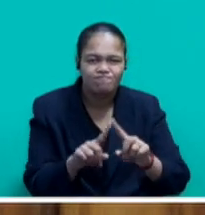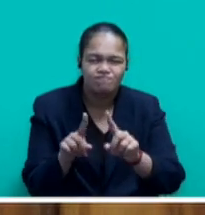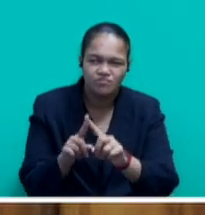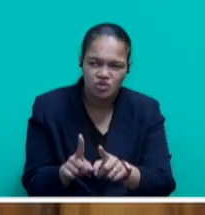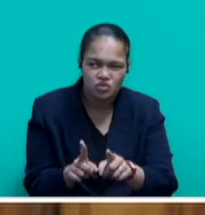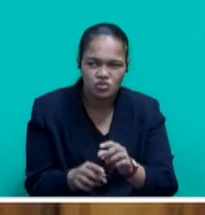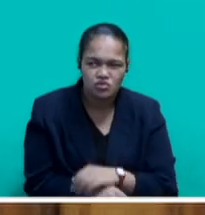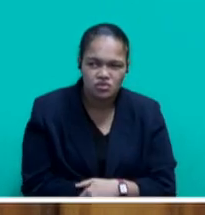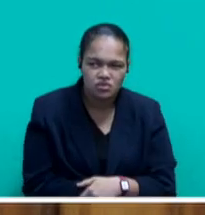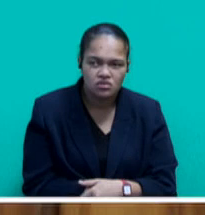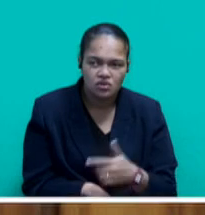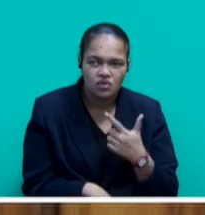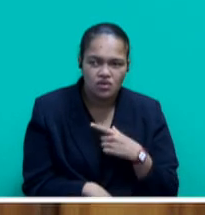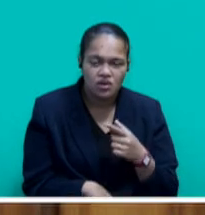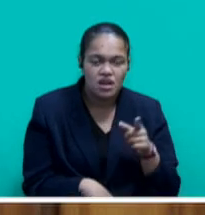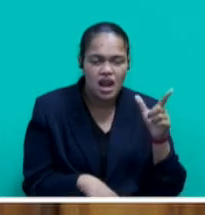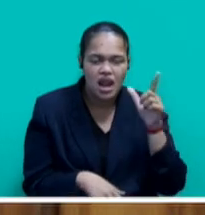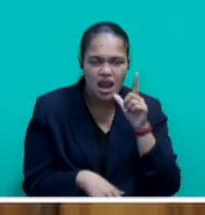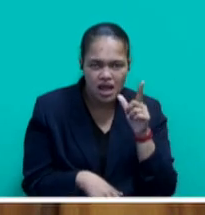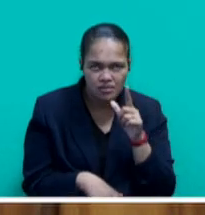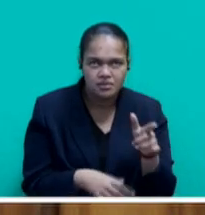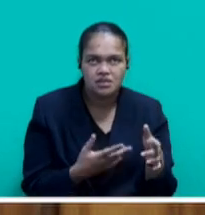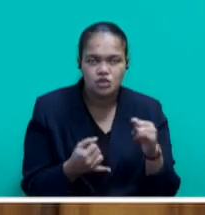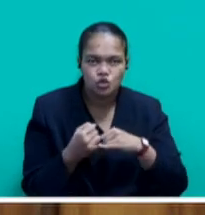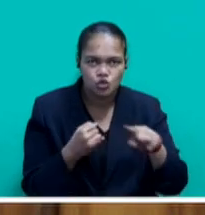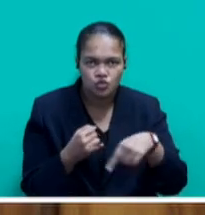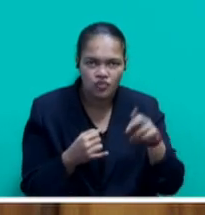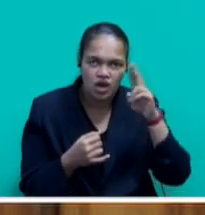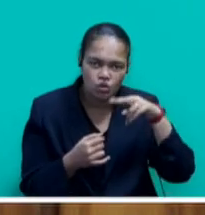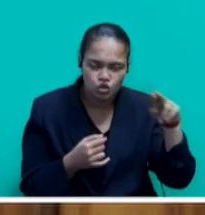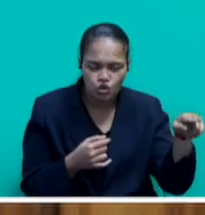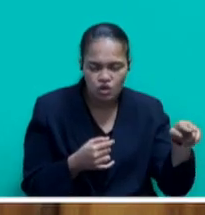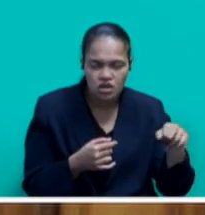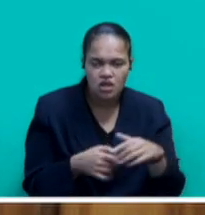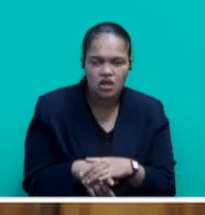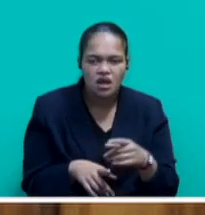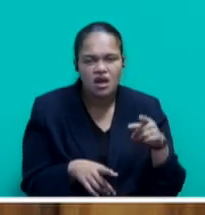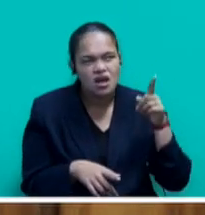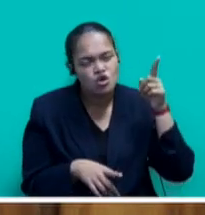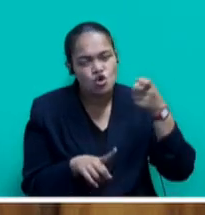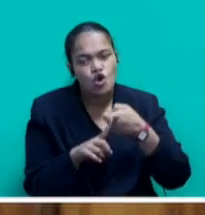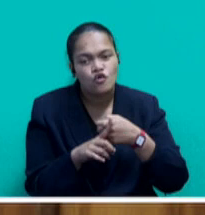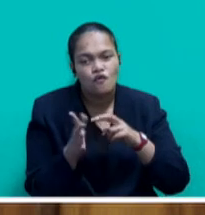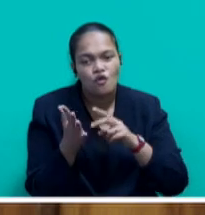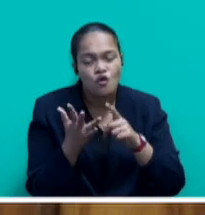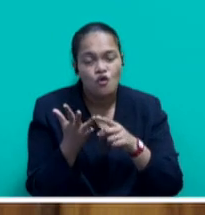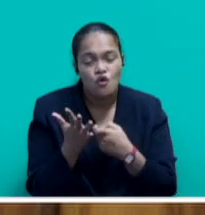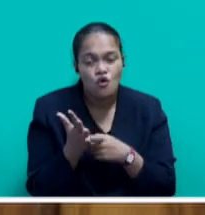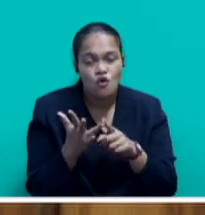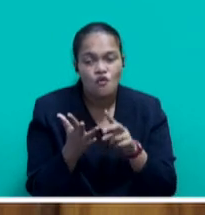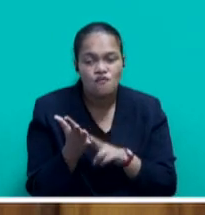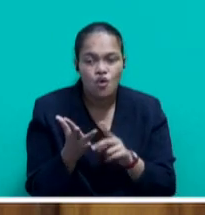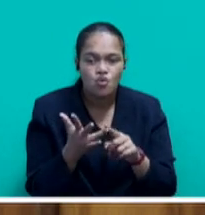waste generated in the Lami-Suva, Nosuri, and Korobo corridors. The maintenance of the Namboro